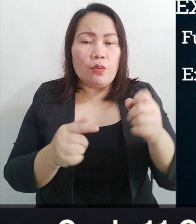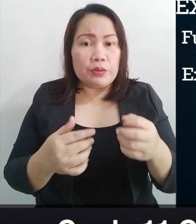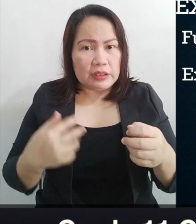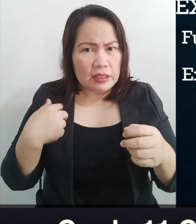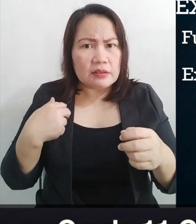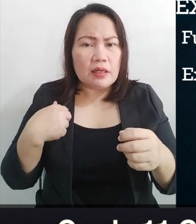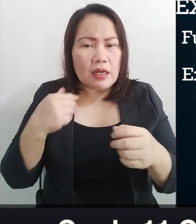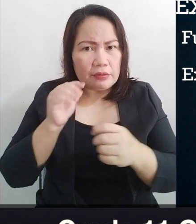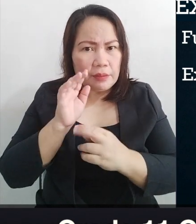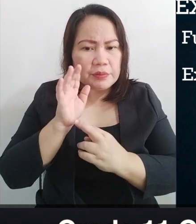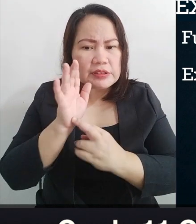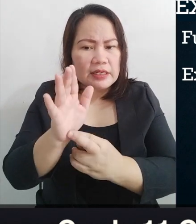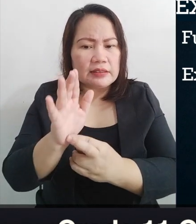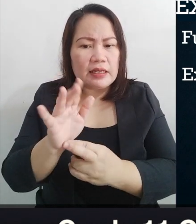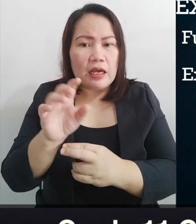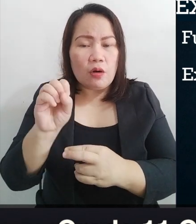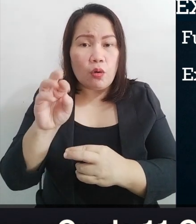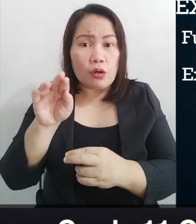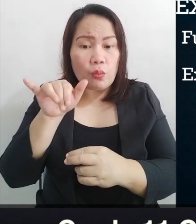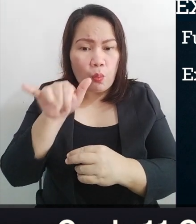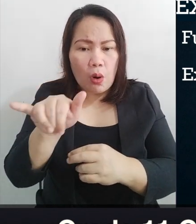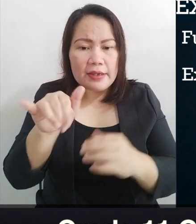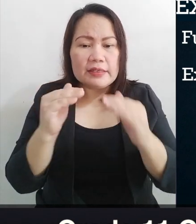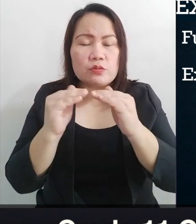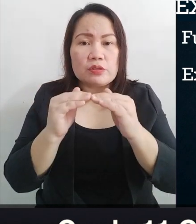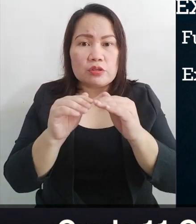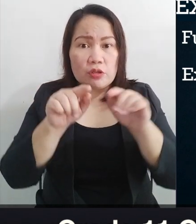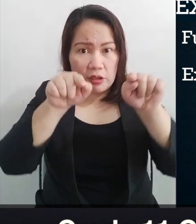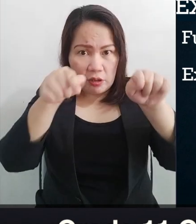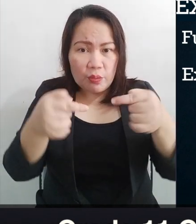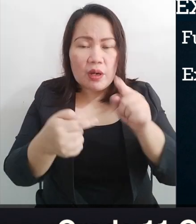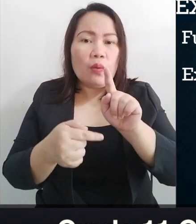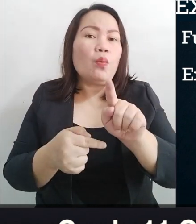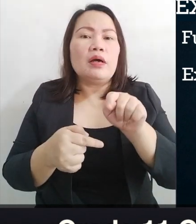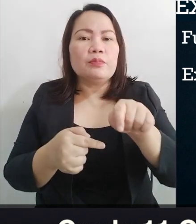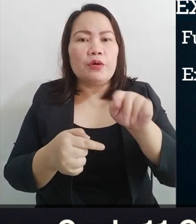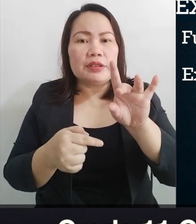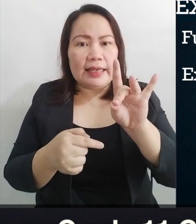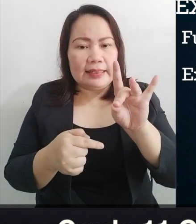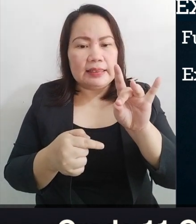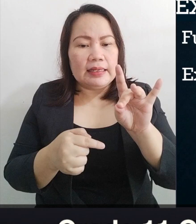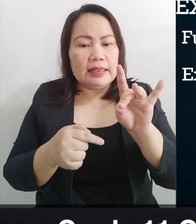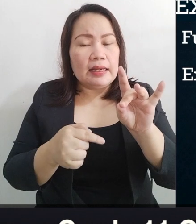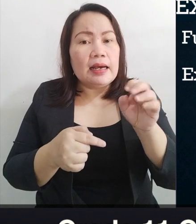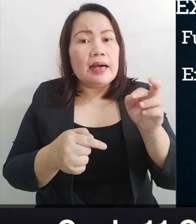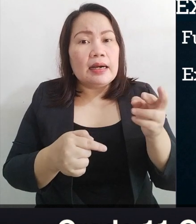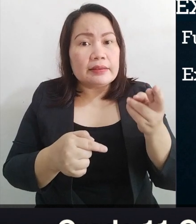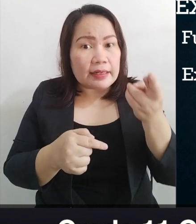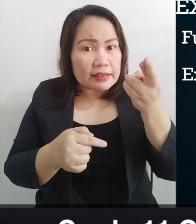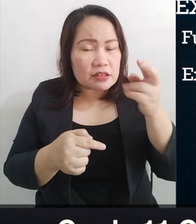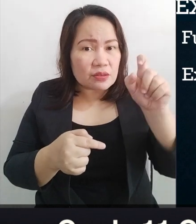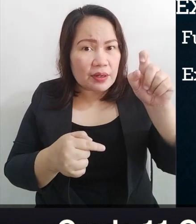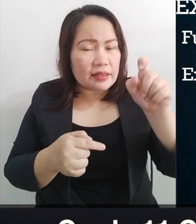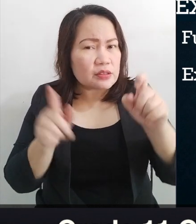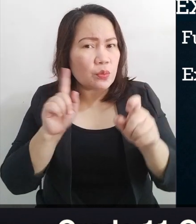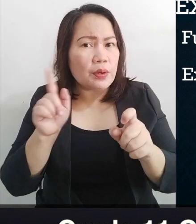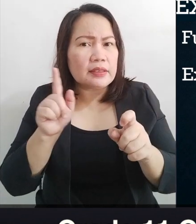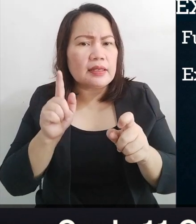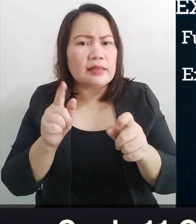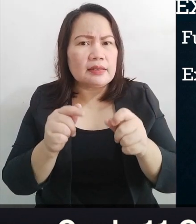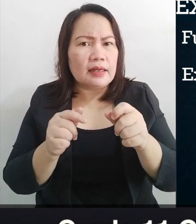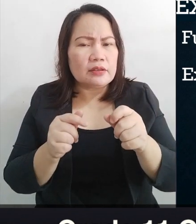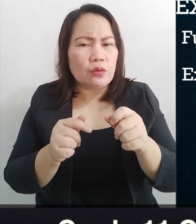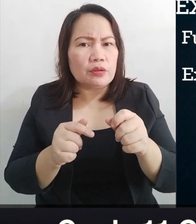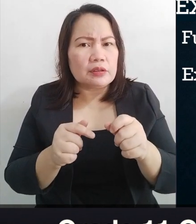can represent f of x as y is equal to the quantity of 1.8 raised to x. Now, so ano yung mga